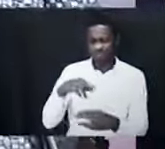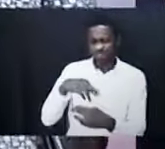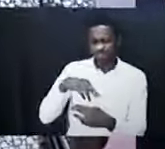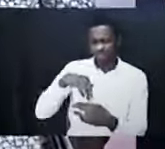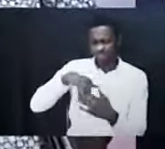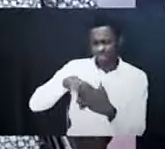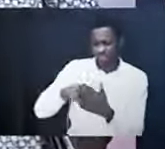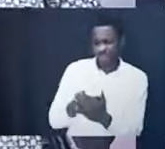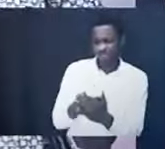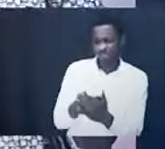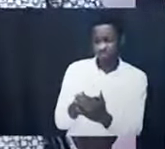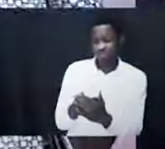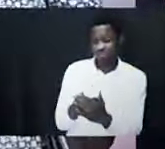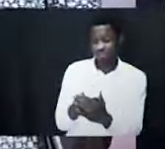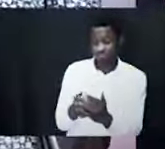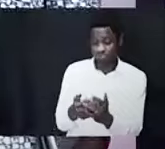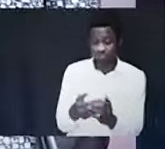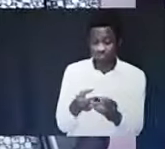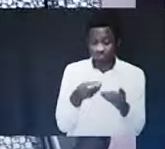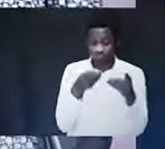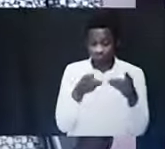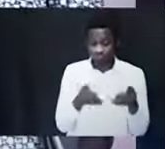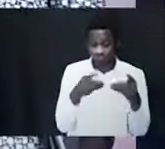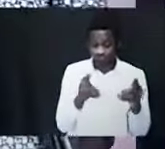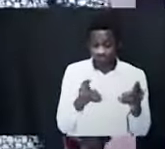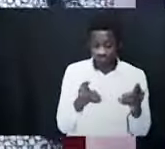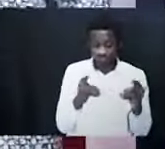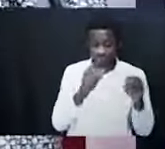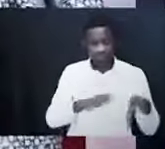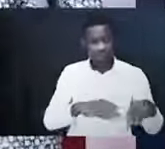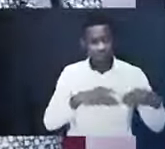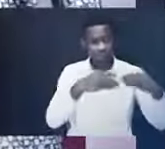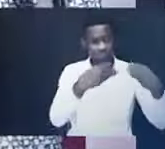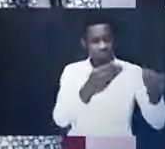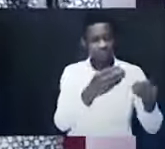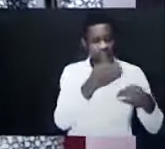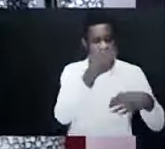disciples committed the loaves and the fish to him.